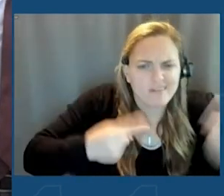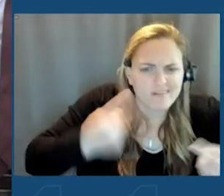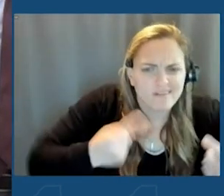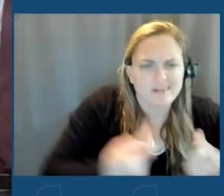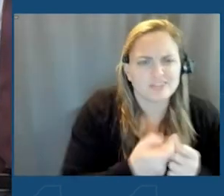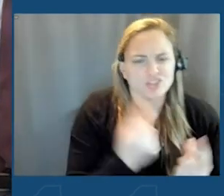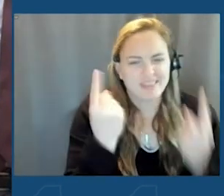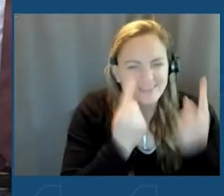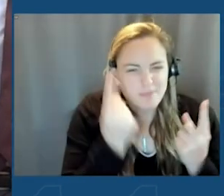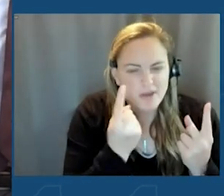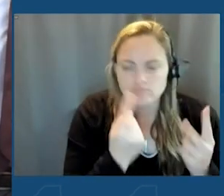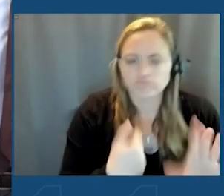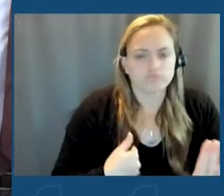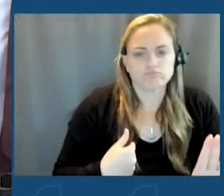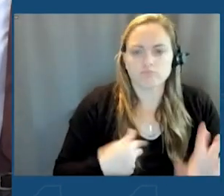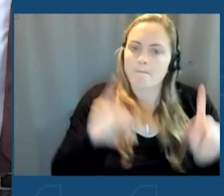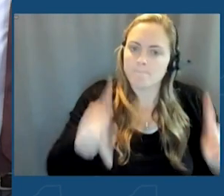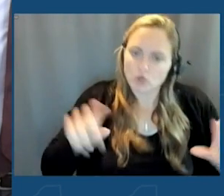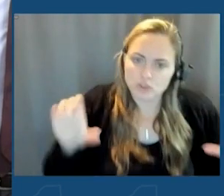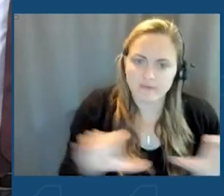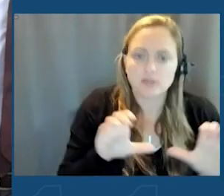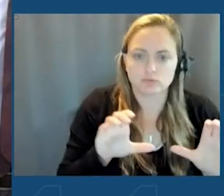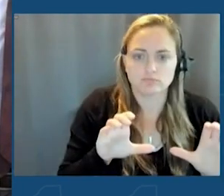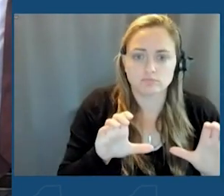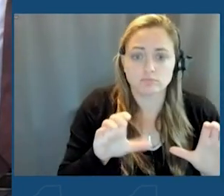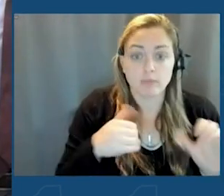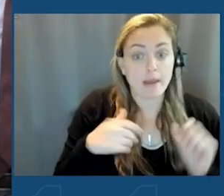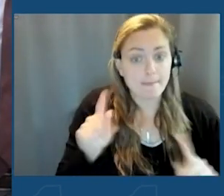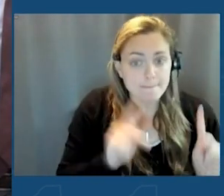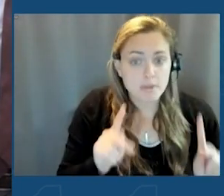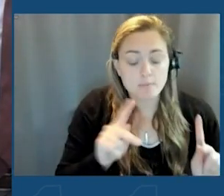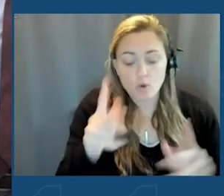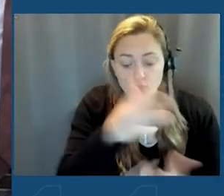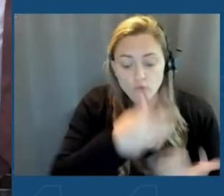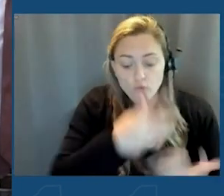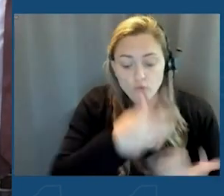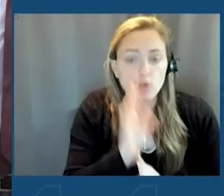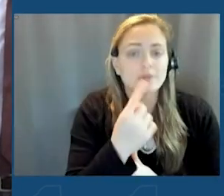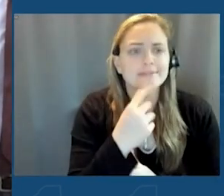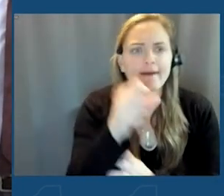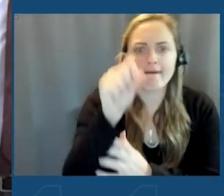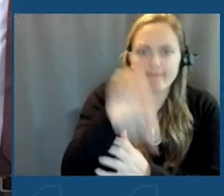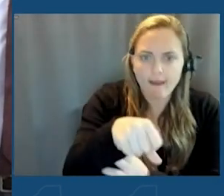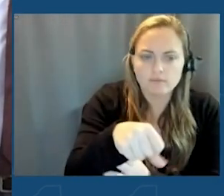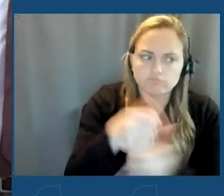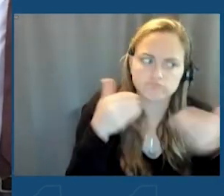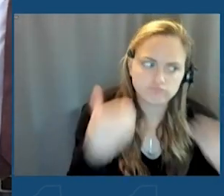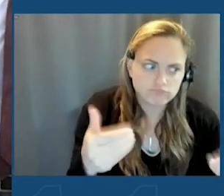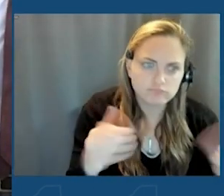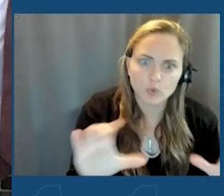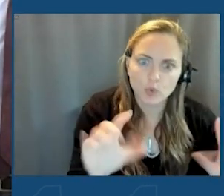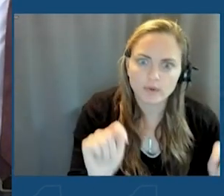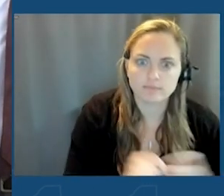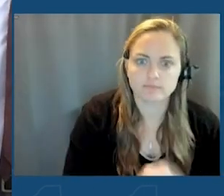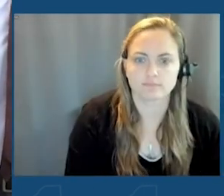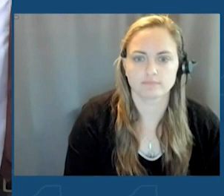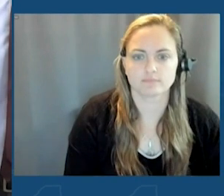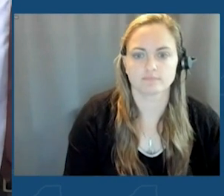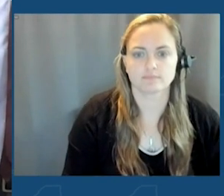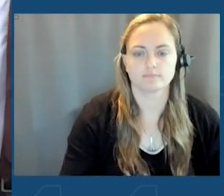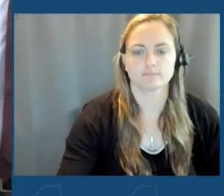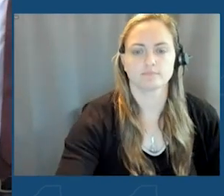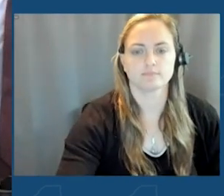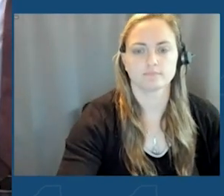action. And fortunately, I have people of action around me who will say, yes, let's get that done. So I'll be looking for continued support for